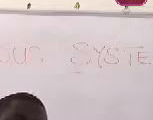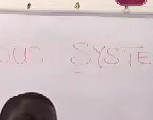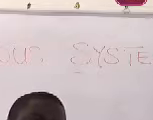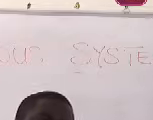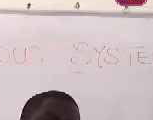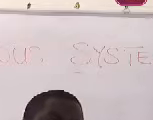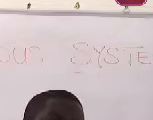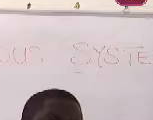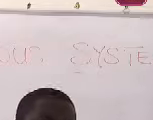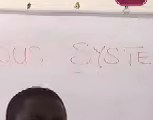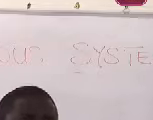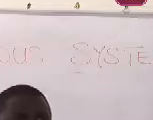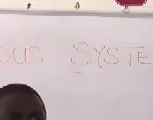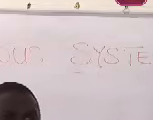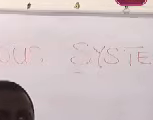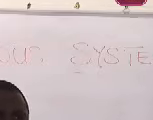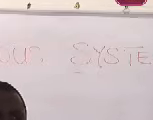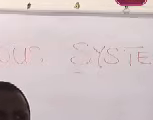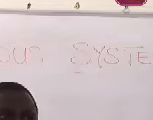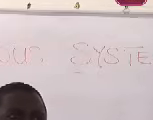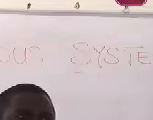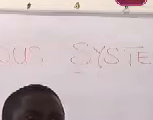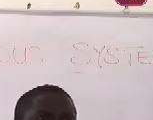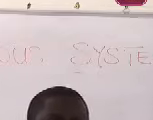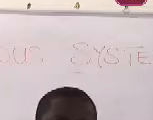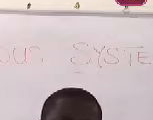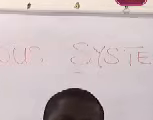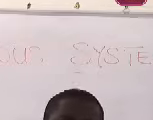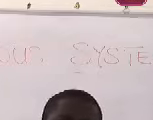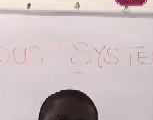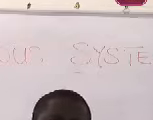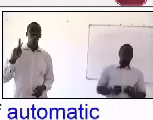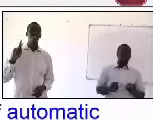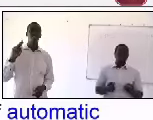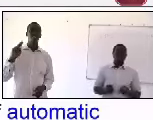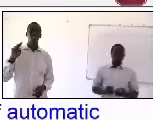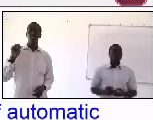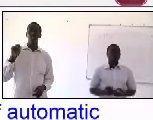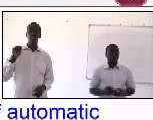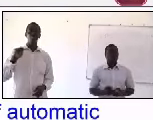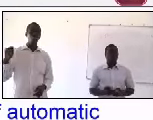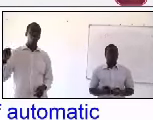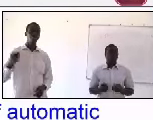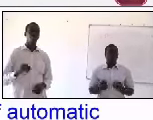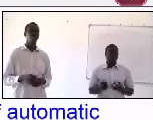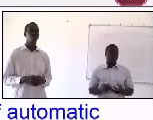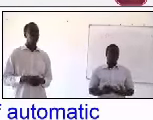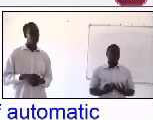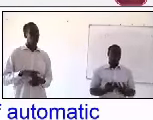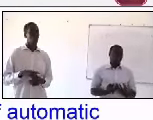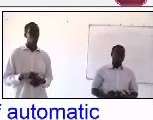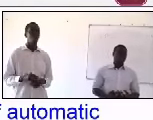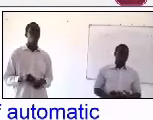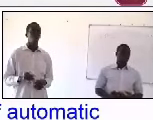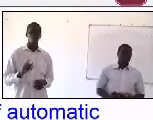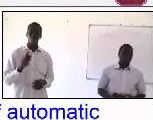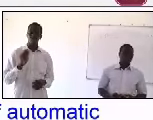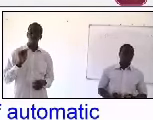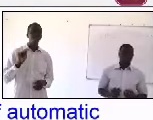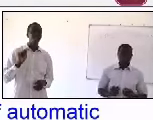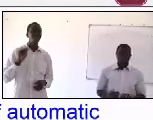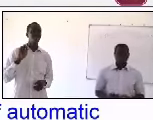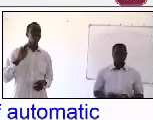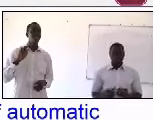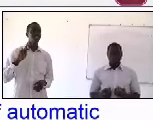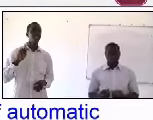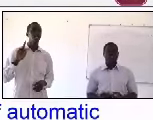of these actions, they happen around our knee or our ankle. We said a reflex action is an